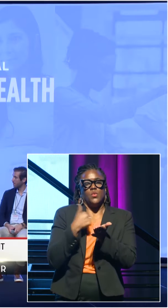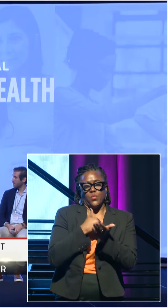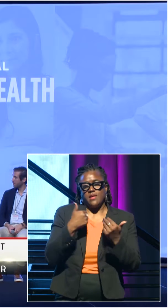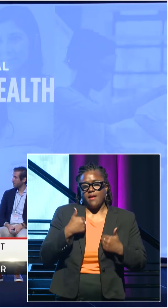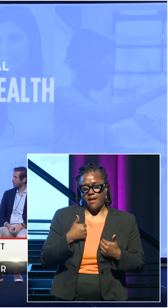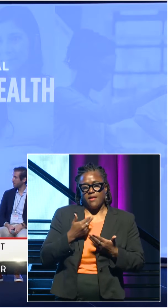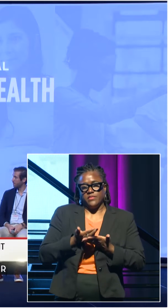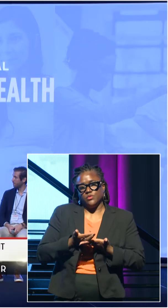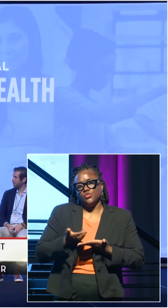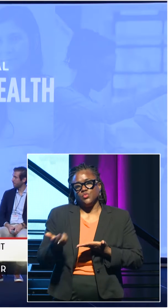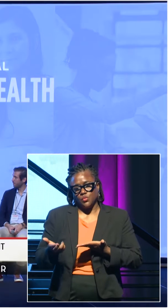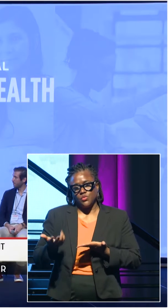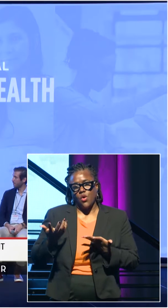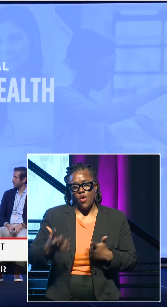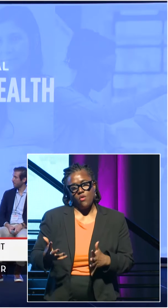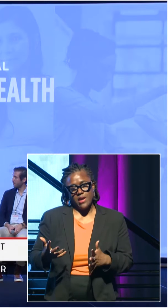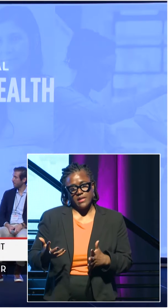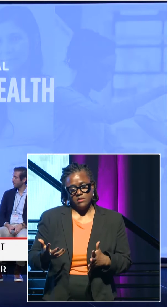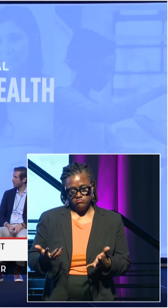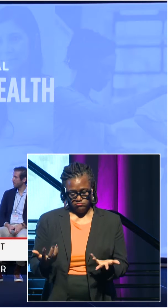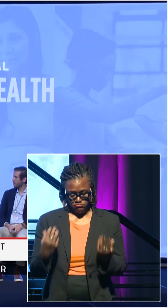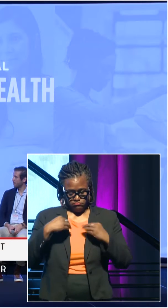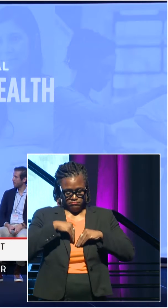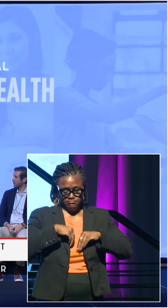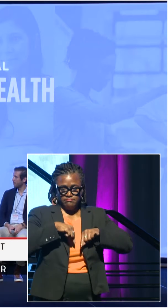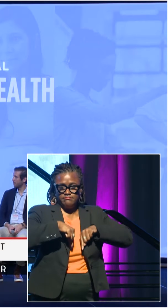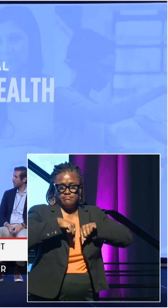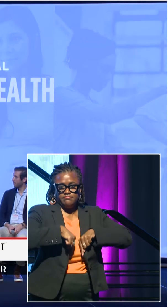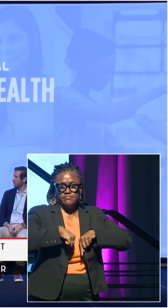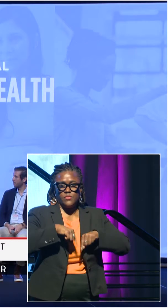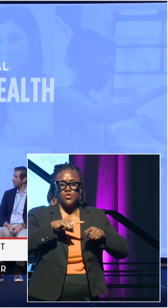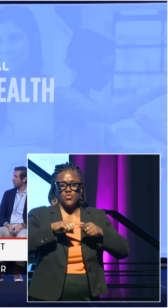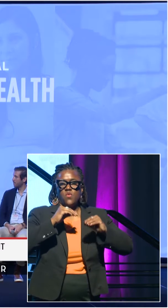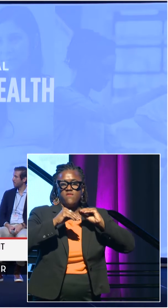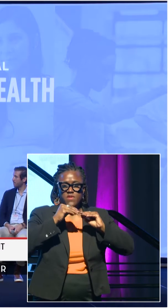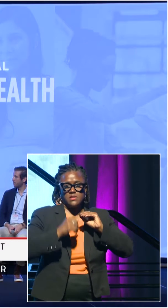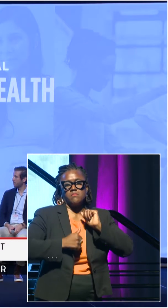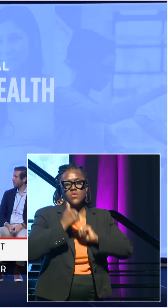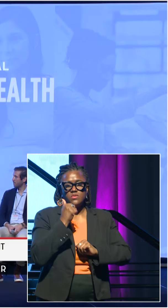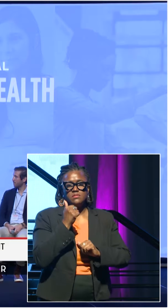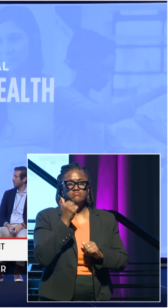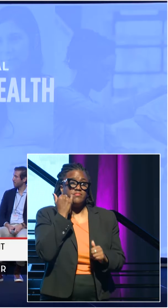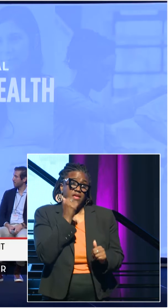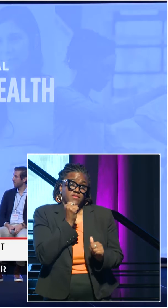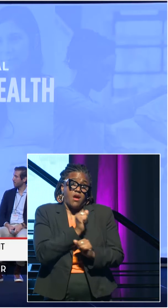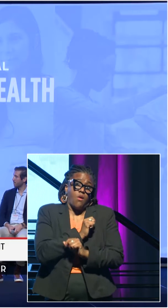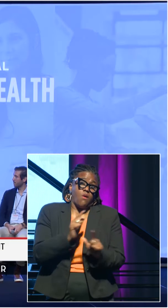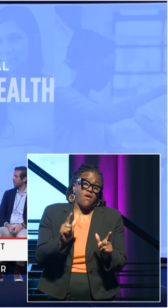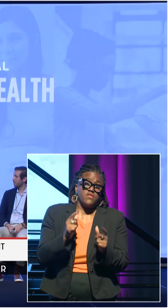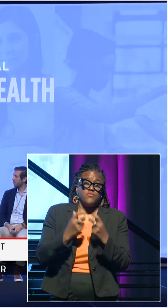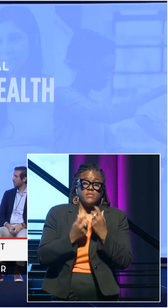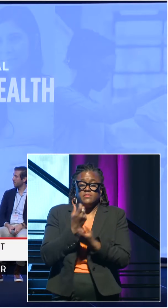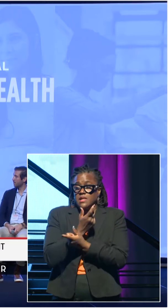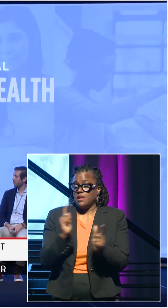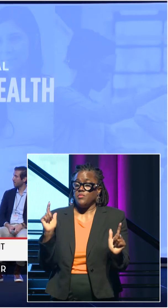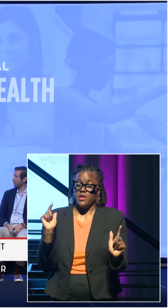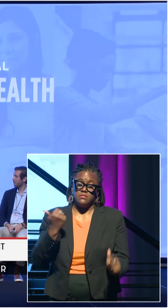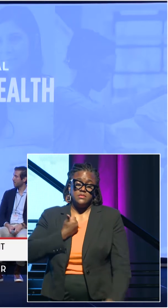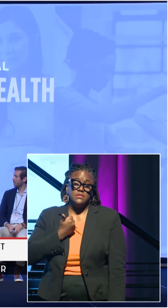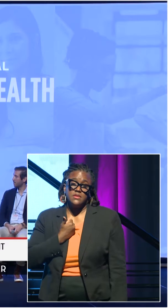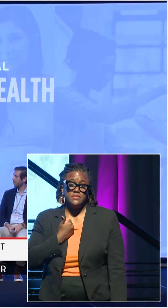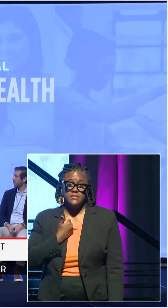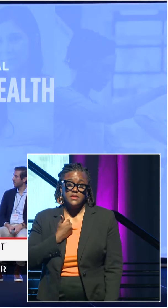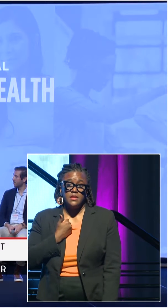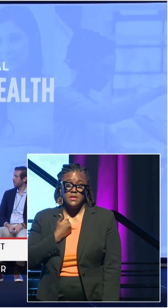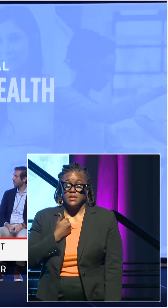tools already in our possession to fix most, if not all of these problems and liberate ourselves. We can't wait